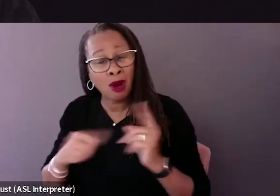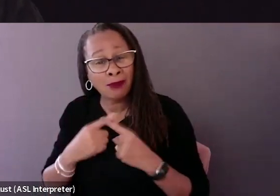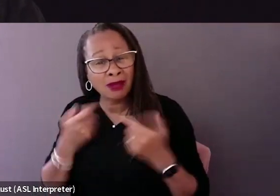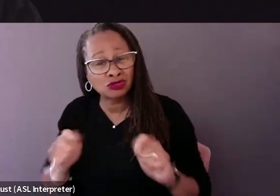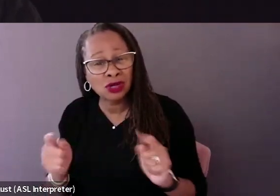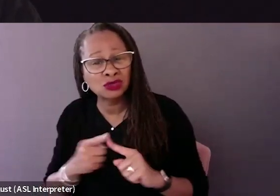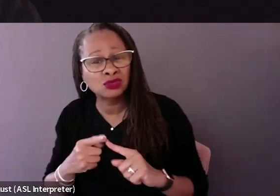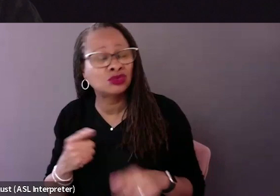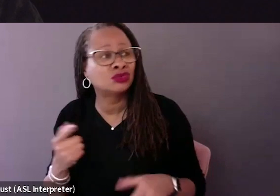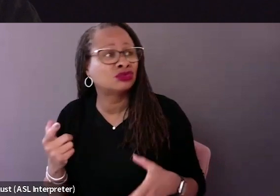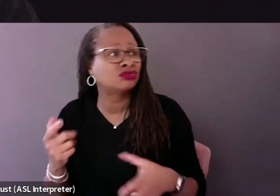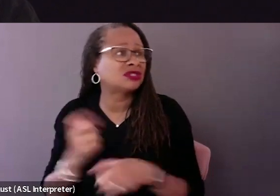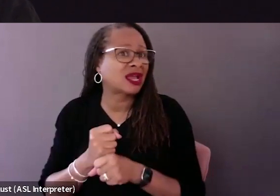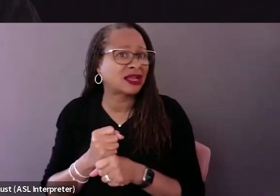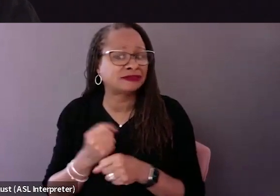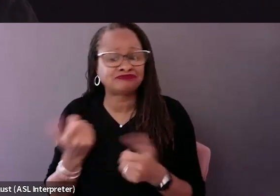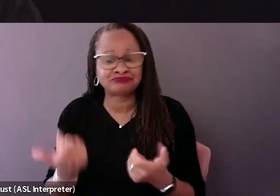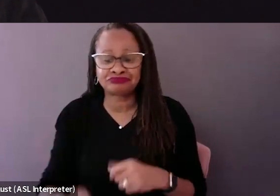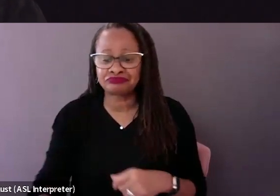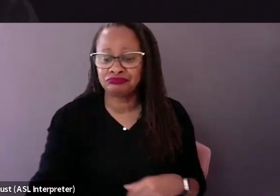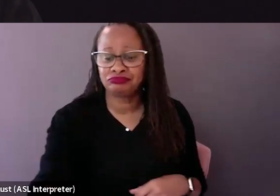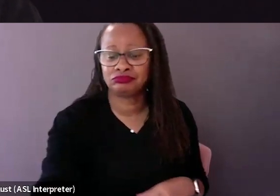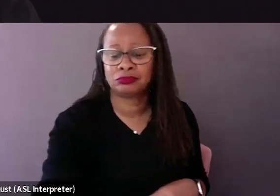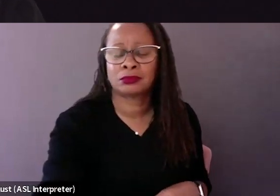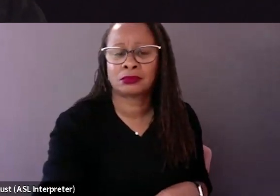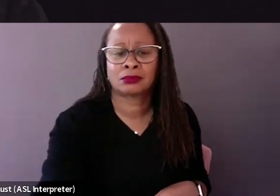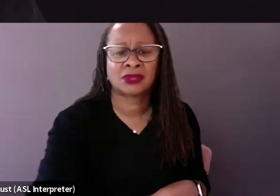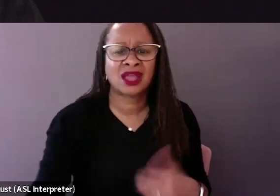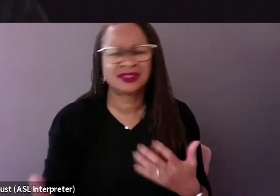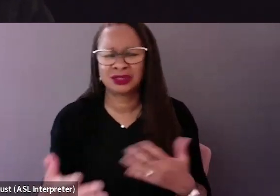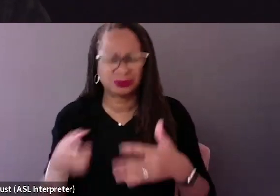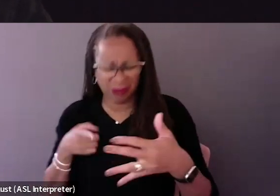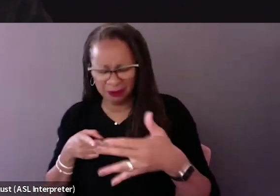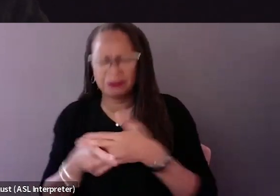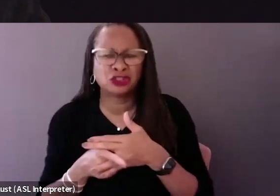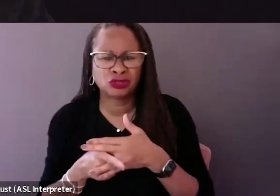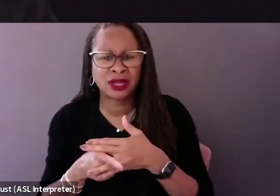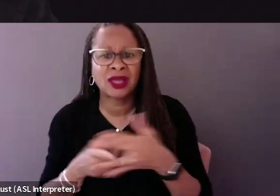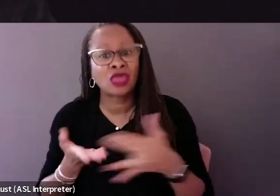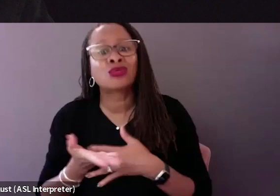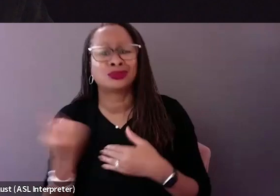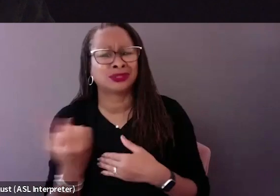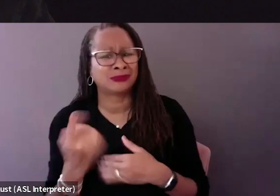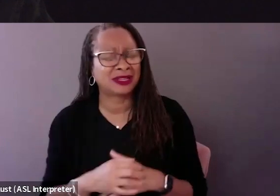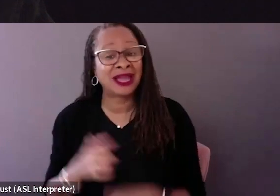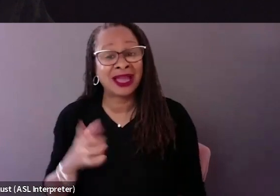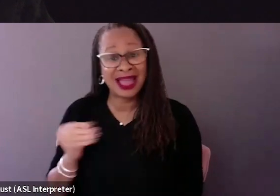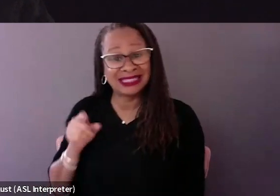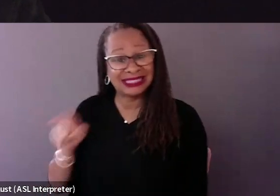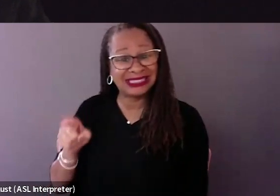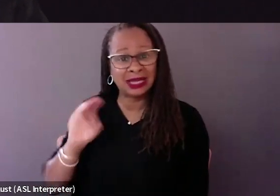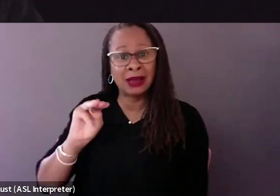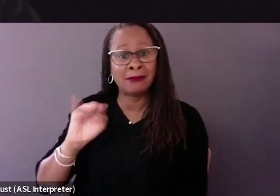trying to get to penetrate through something, whatever that is. And he is